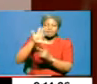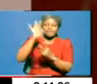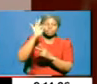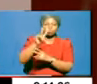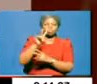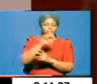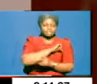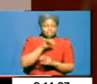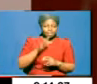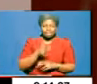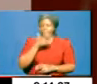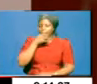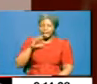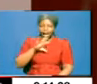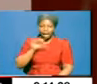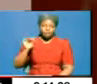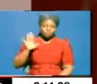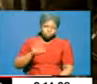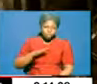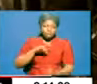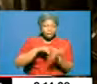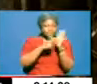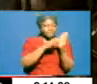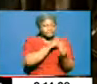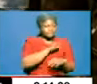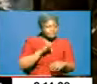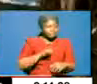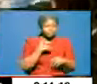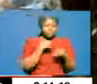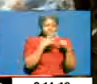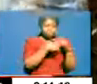that the Senate will have 94 members, each county